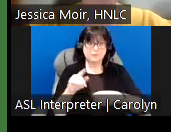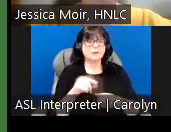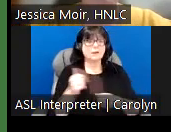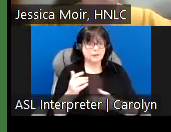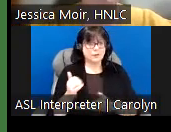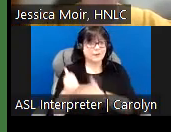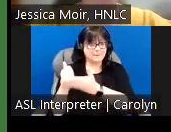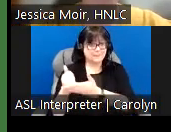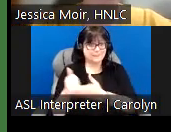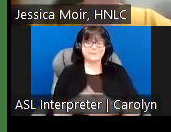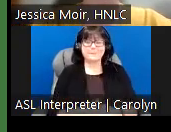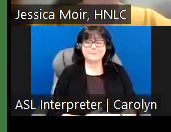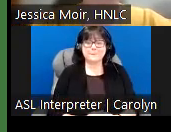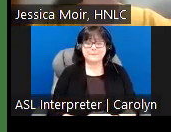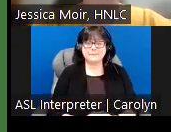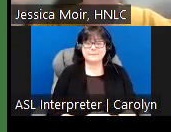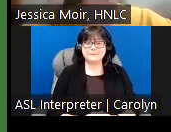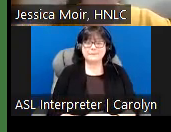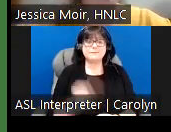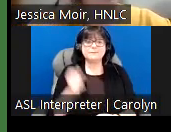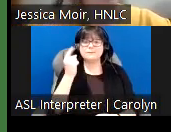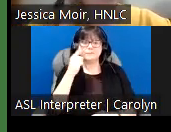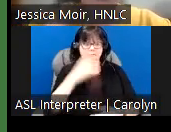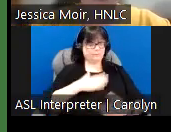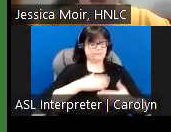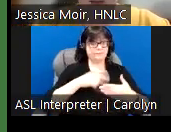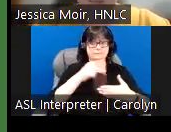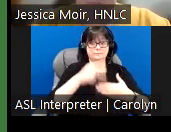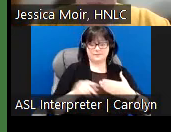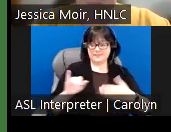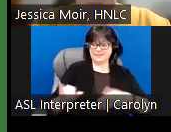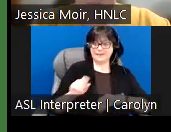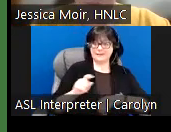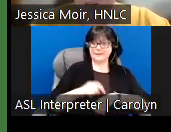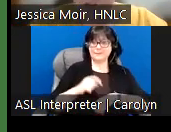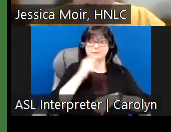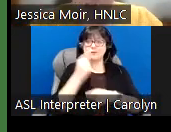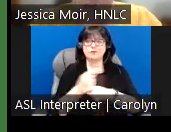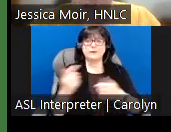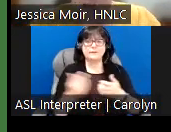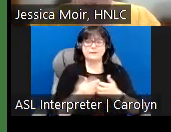get, even though they weren't the right fit for our program at the time.